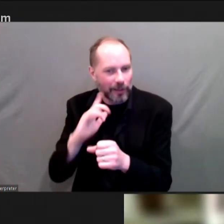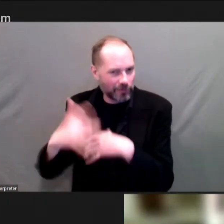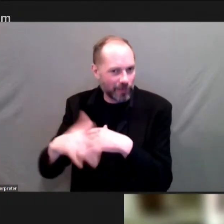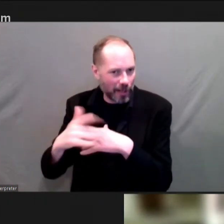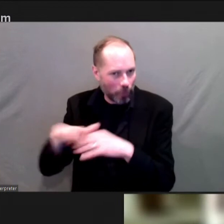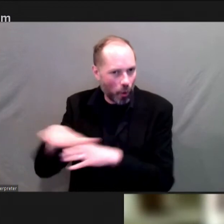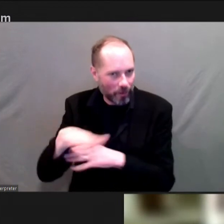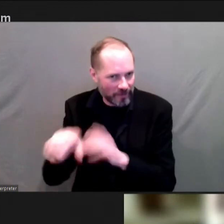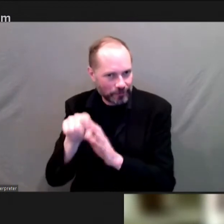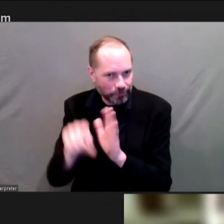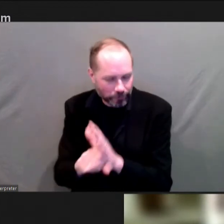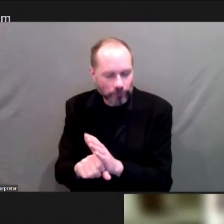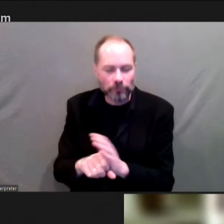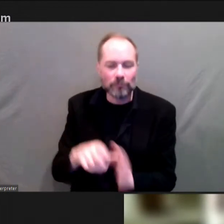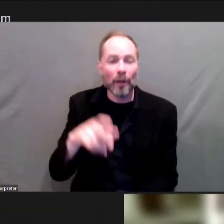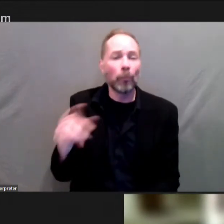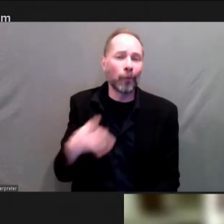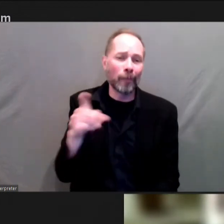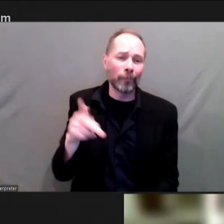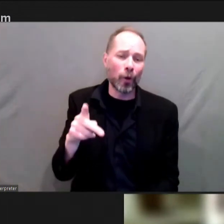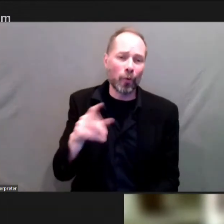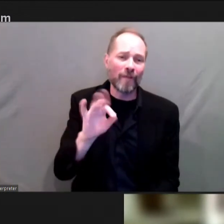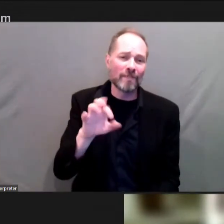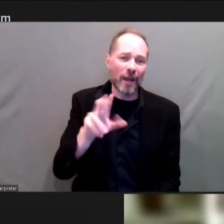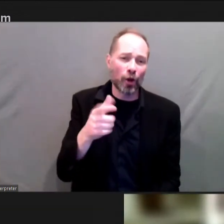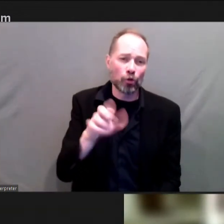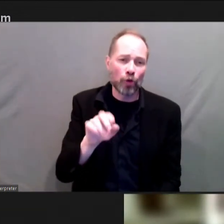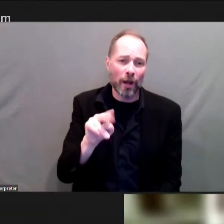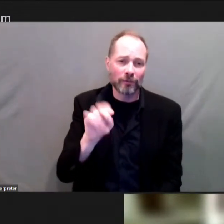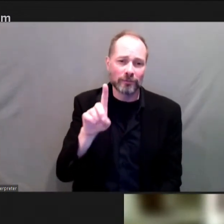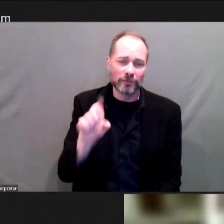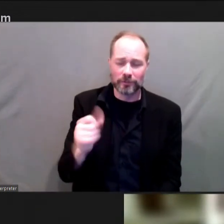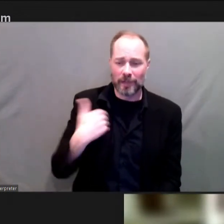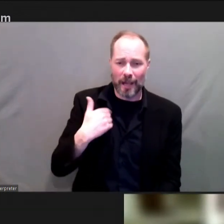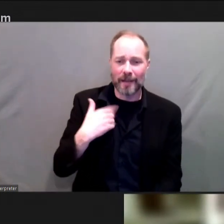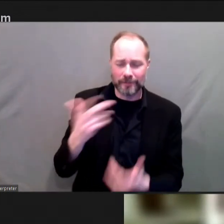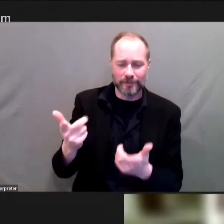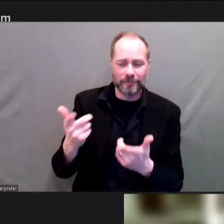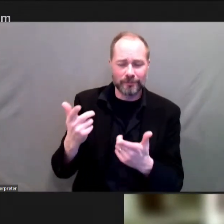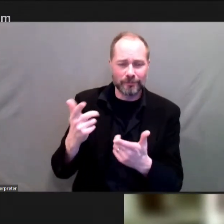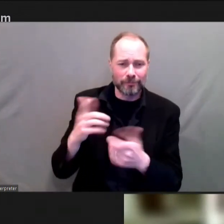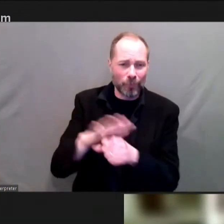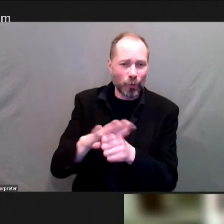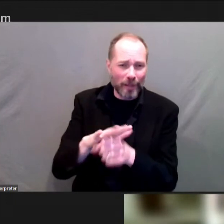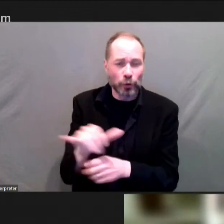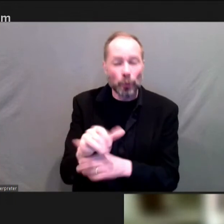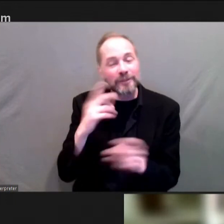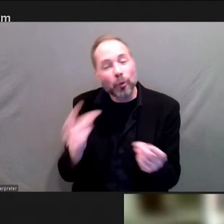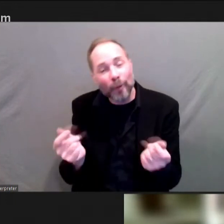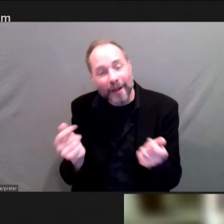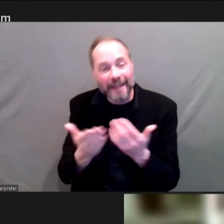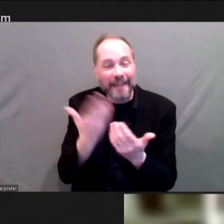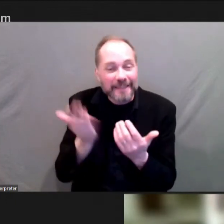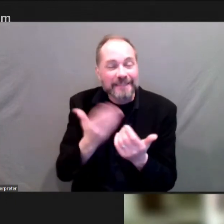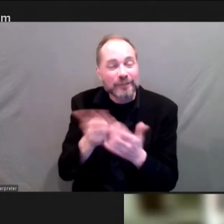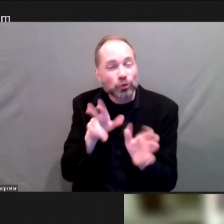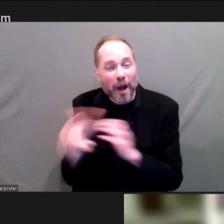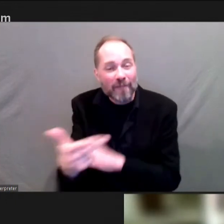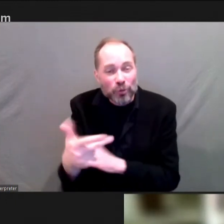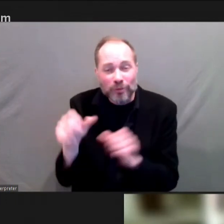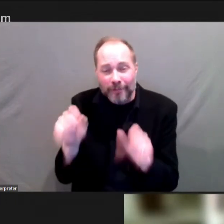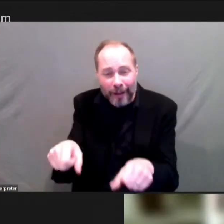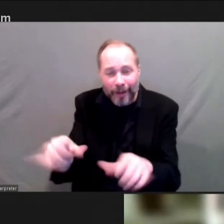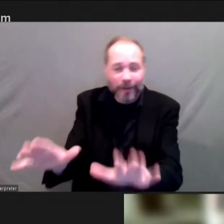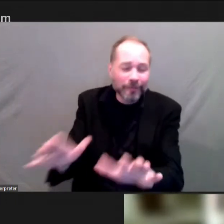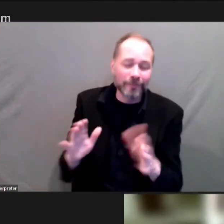State Fairgrounds in Pueblo is another site that offers vaccines as well. So they're quick, they're easy, they're drive-through. We